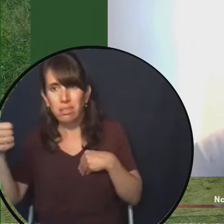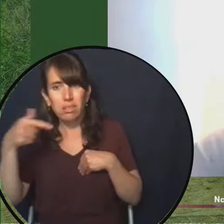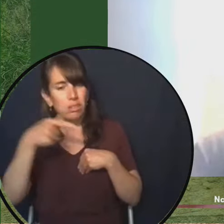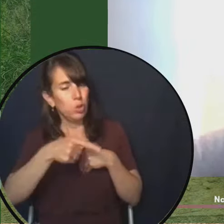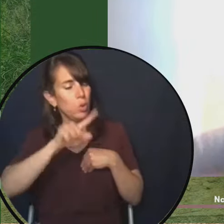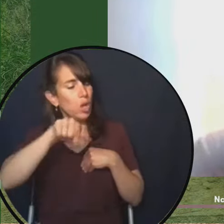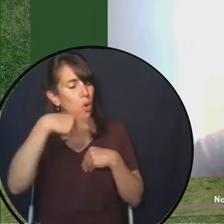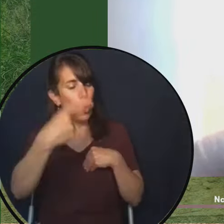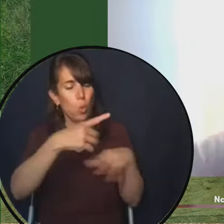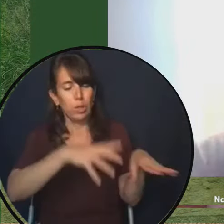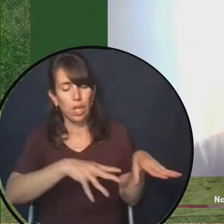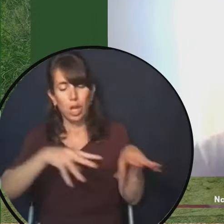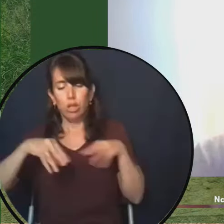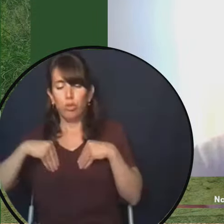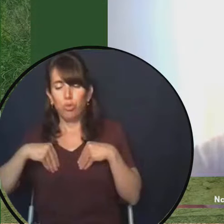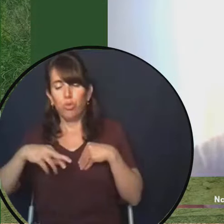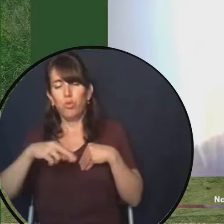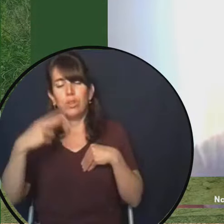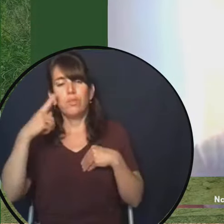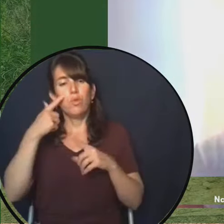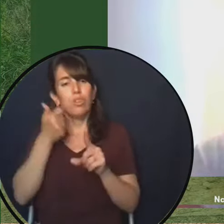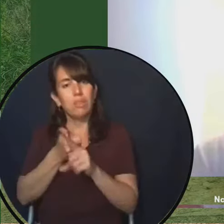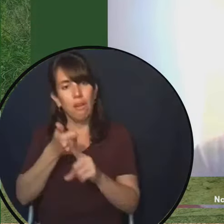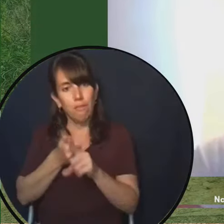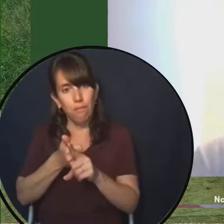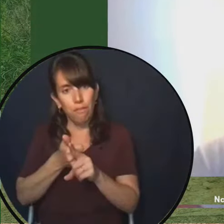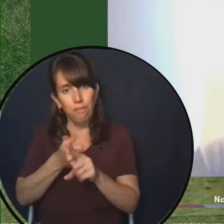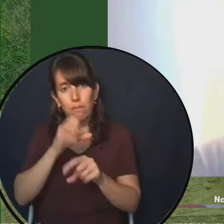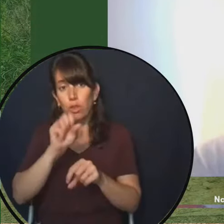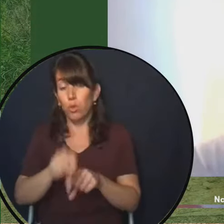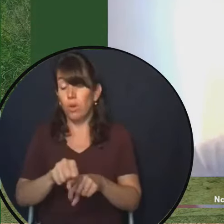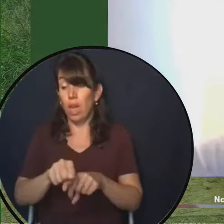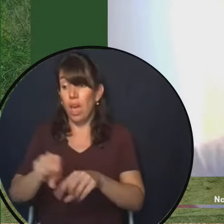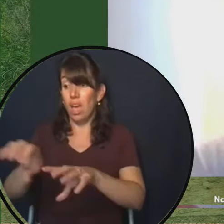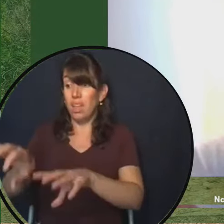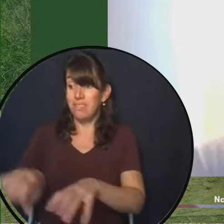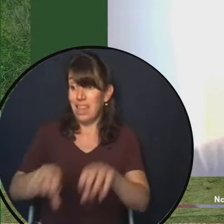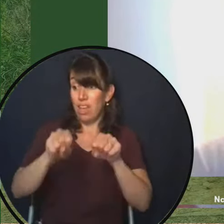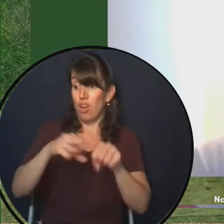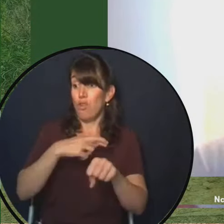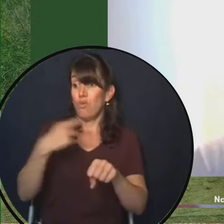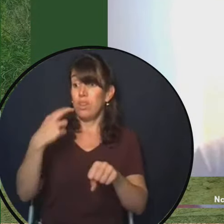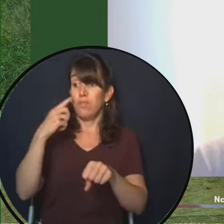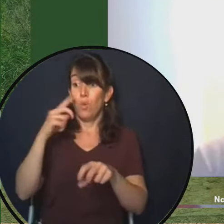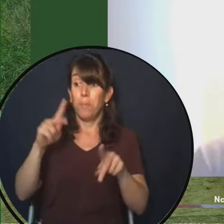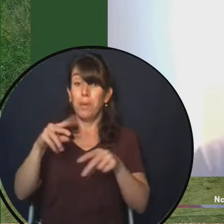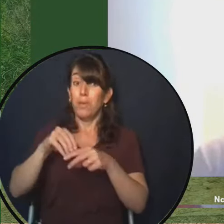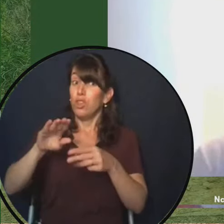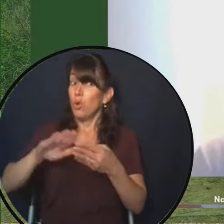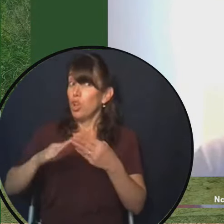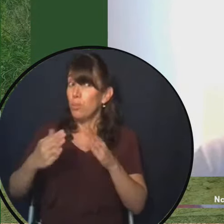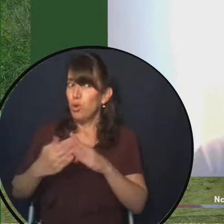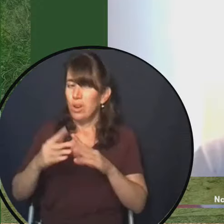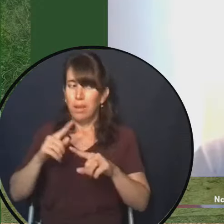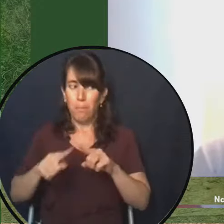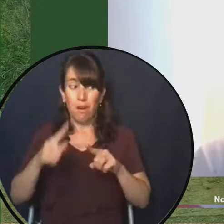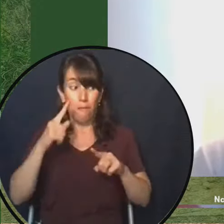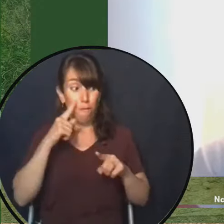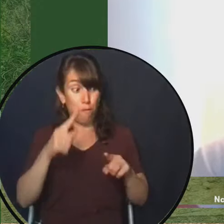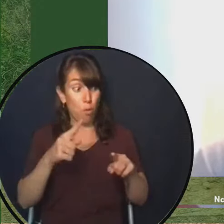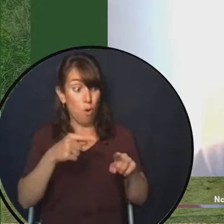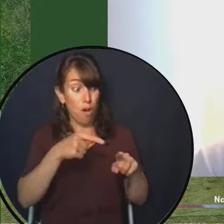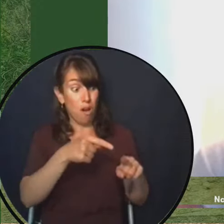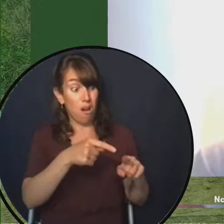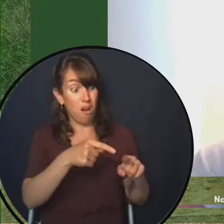you can take a risk with the people that you are in community with, but you can't assume risk for somebody else, especially the risk of